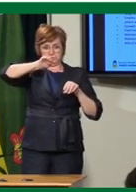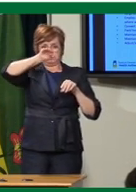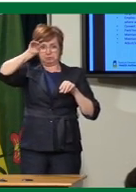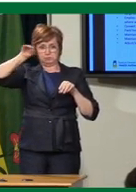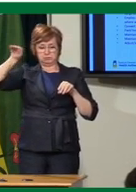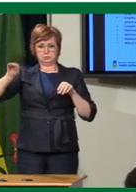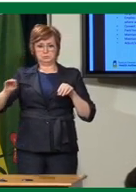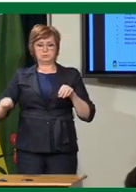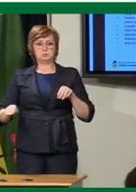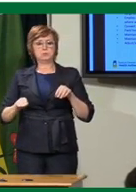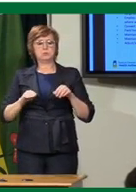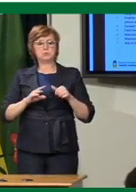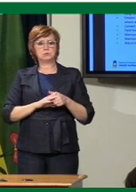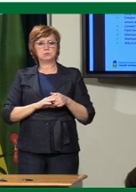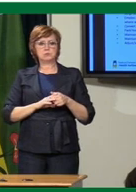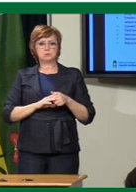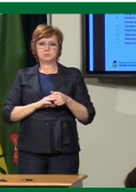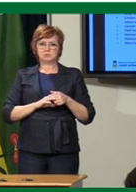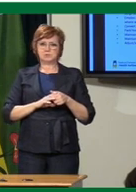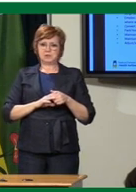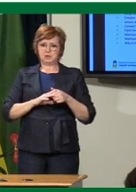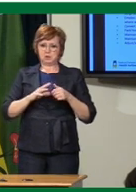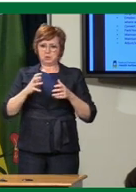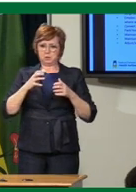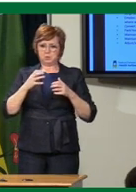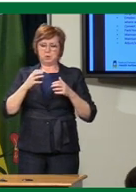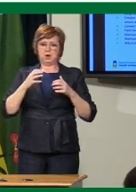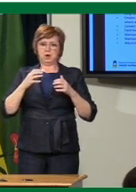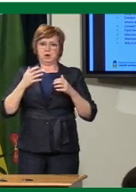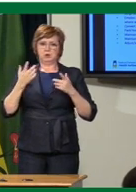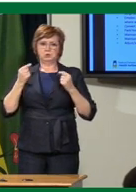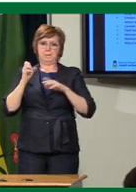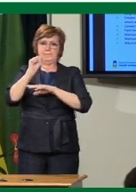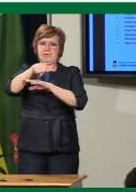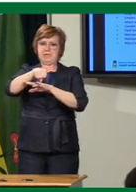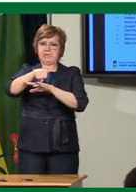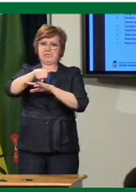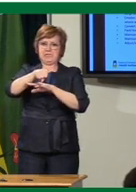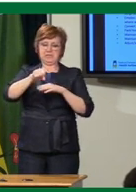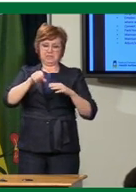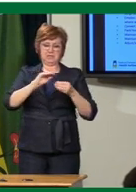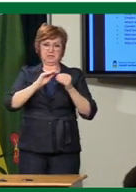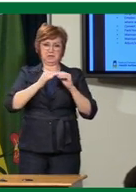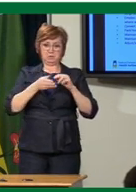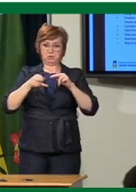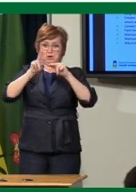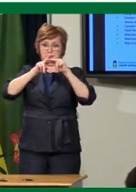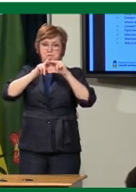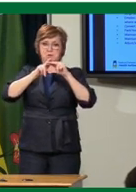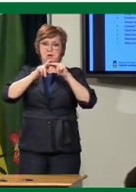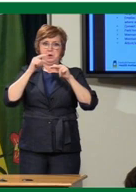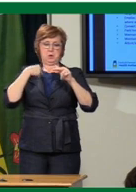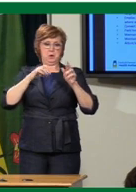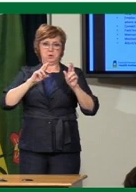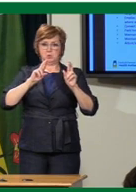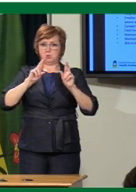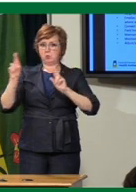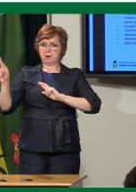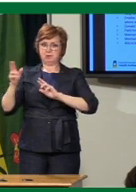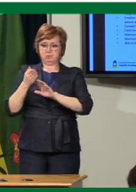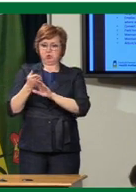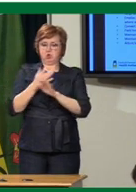demand, but always staying 2 steps ahead of it, increase our capacity in order to ensure that we're able to provide the continuation